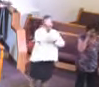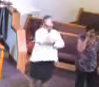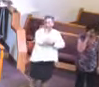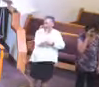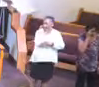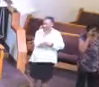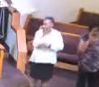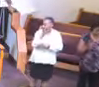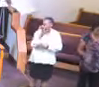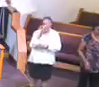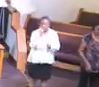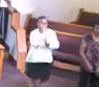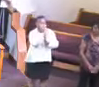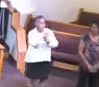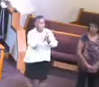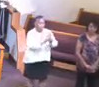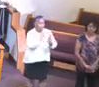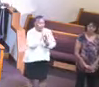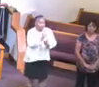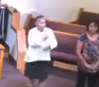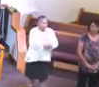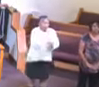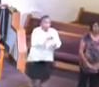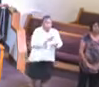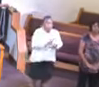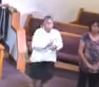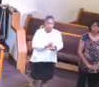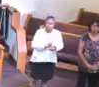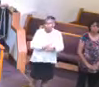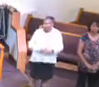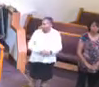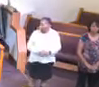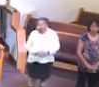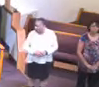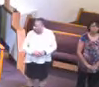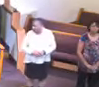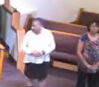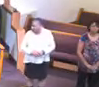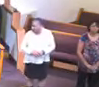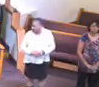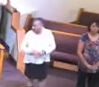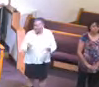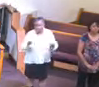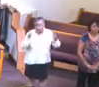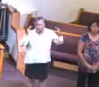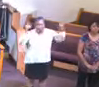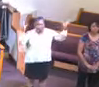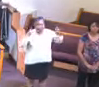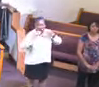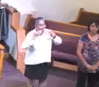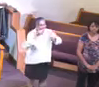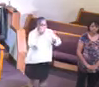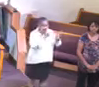and we had an hour early. It's really 9 o'clock to me, but we still gonna stand up. Hallelujah, thank you,